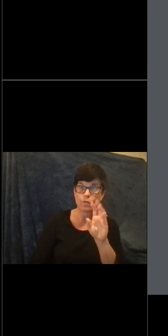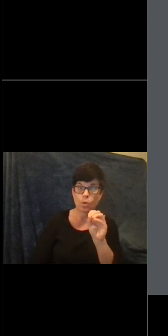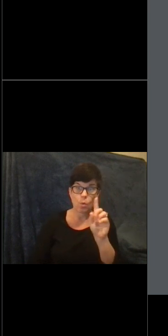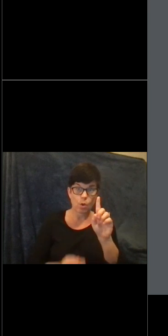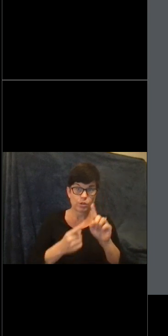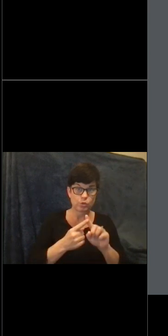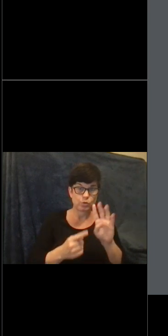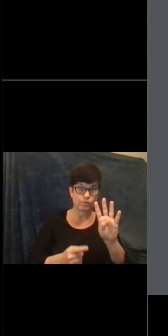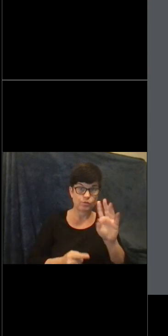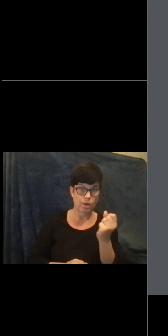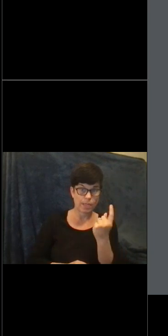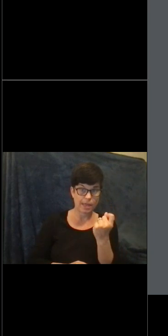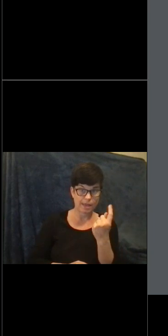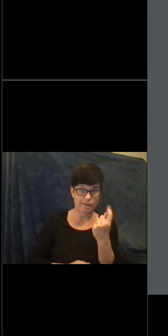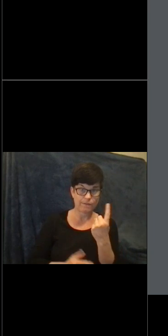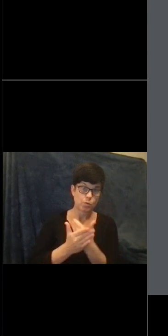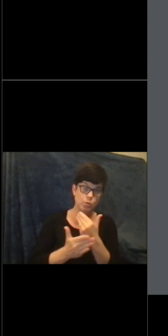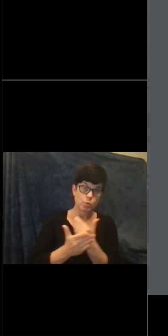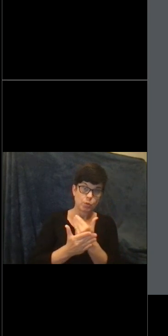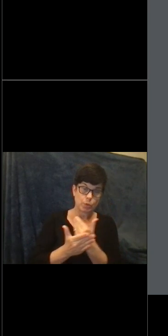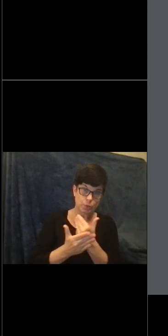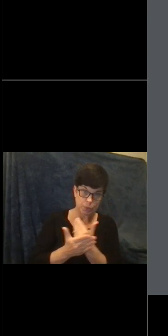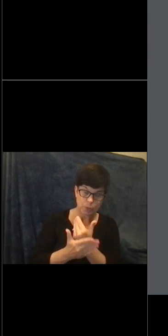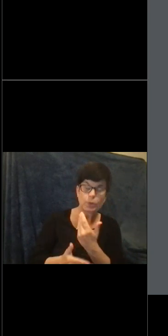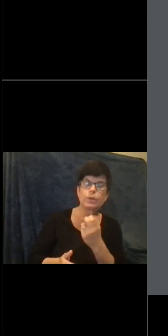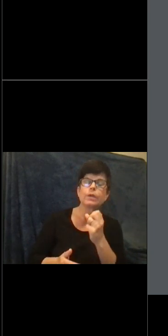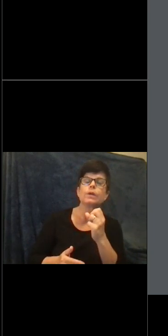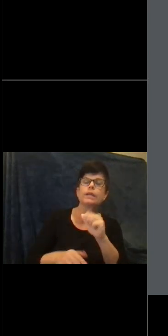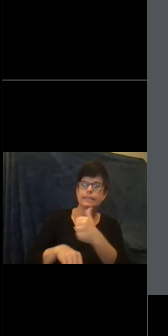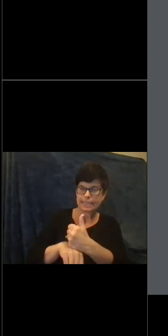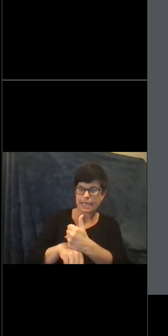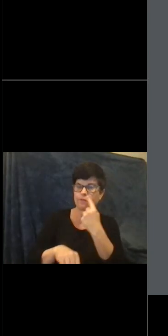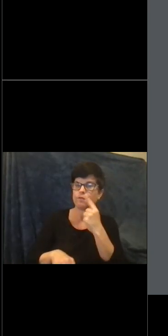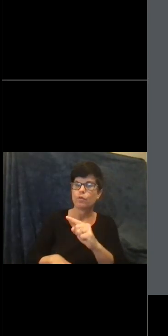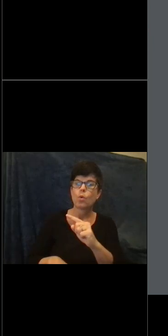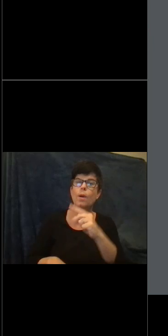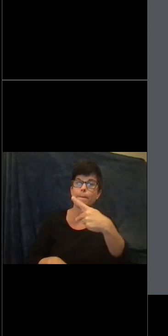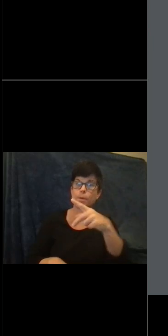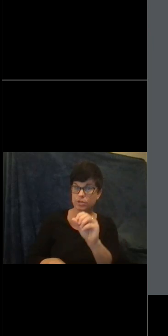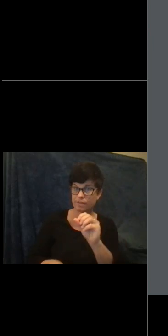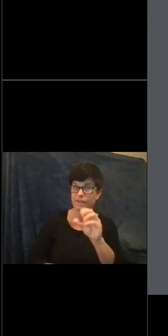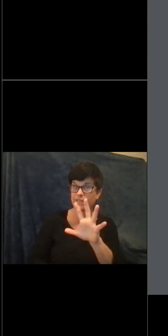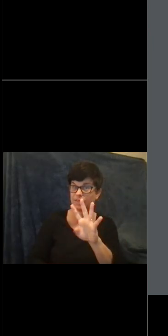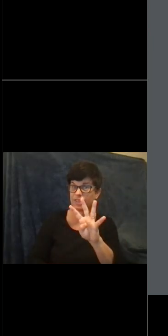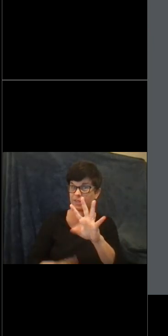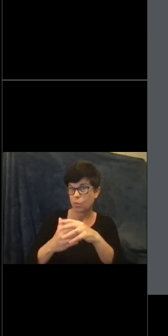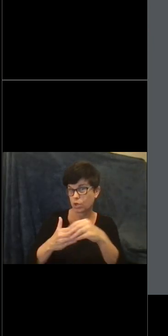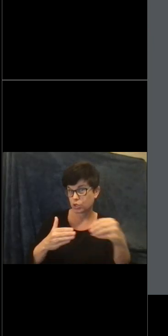new potential site for the post office, that is at $54 a square foot. And there are